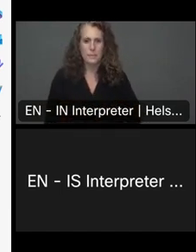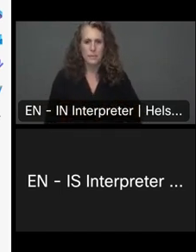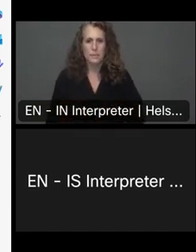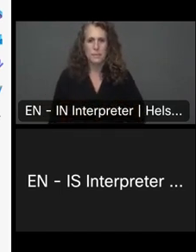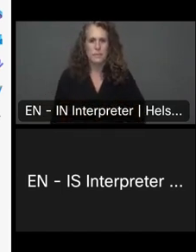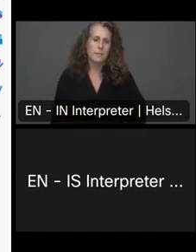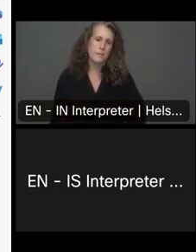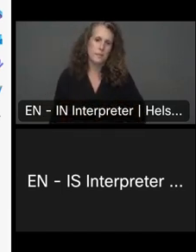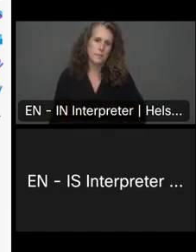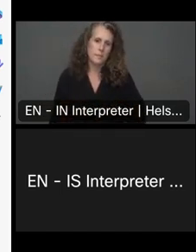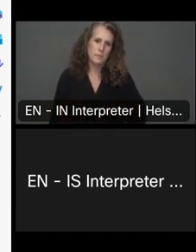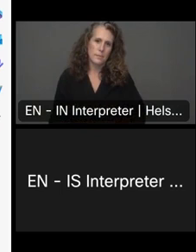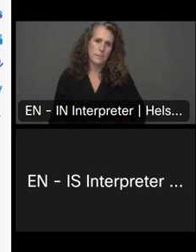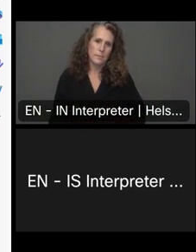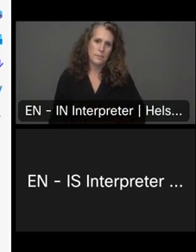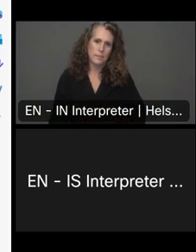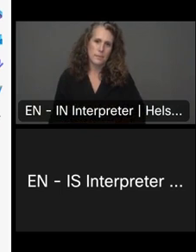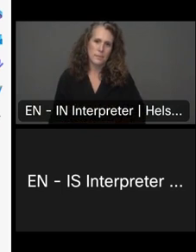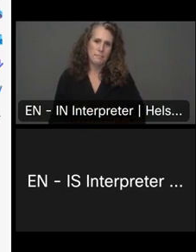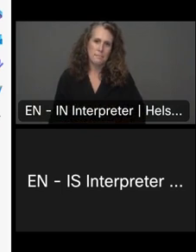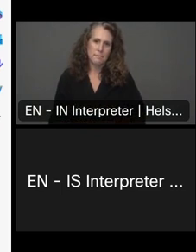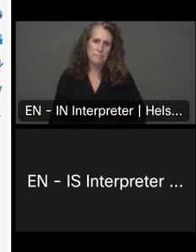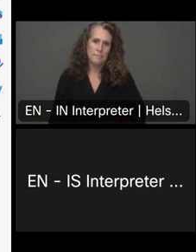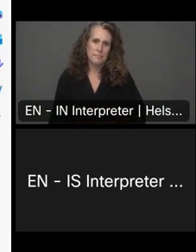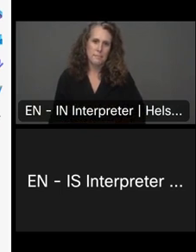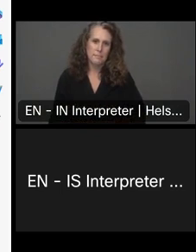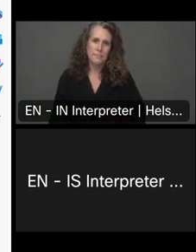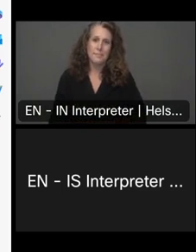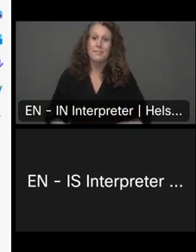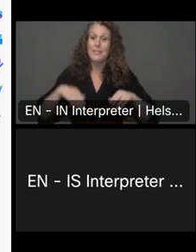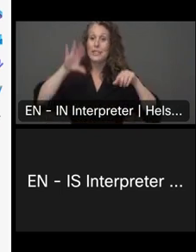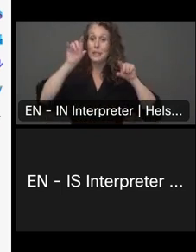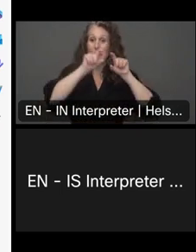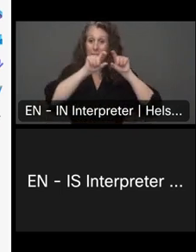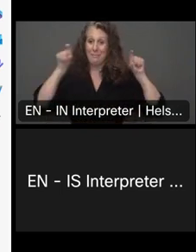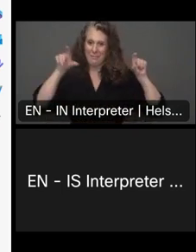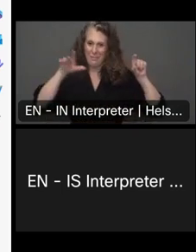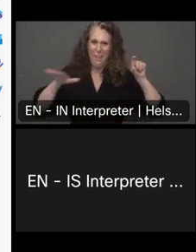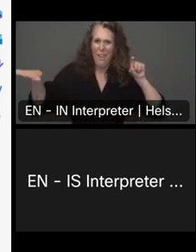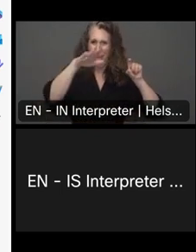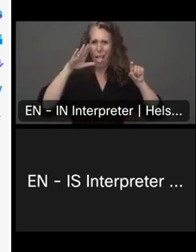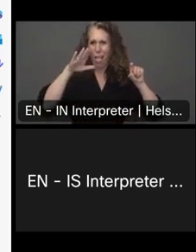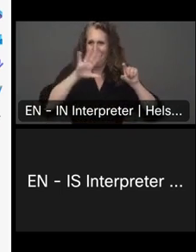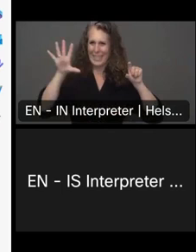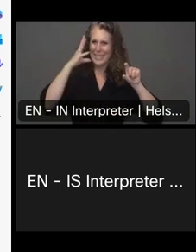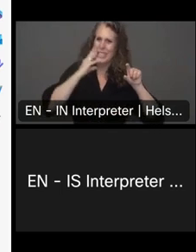other. And probably all of us have encountered this in one form or another, maybe in Latin class.